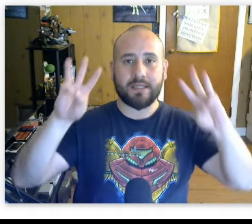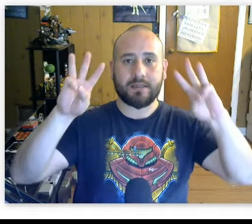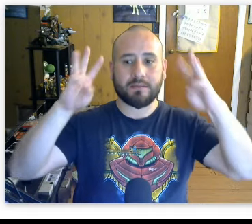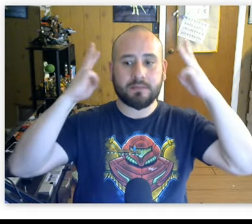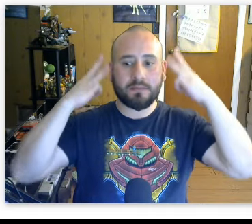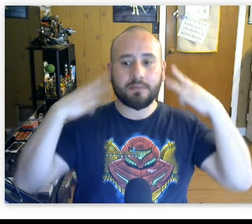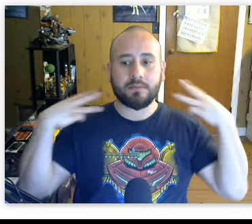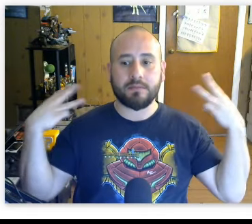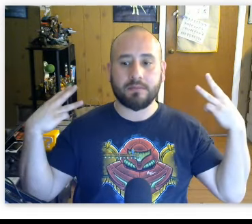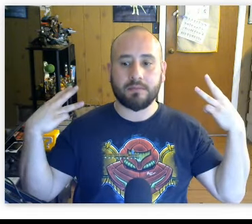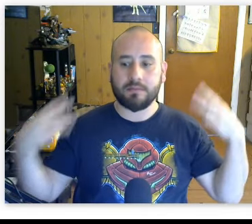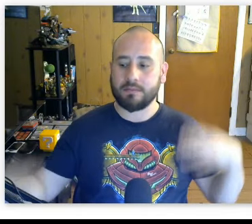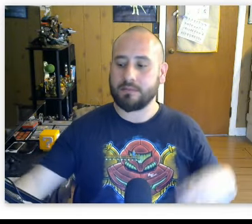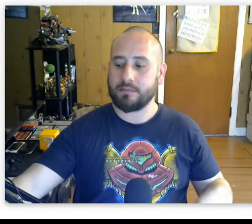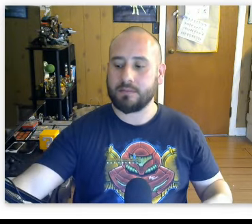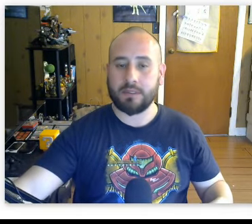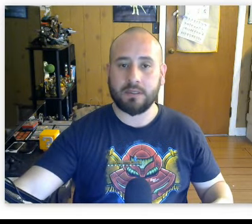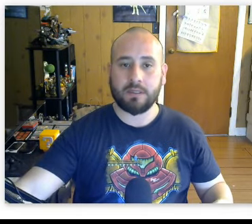Wendy's.